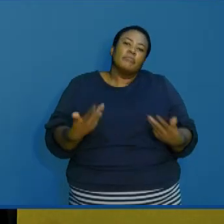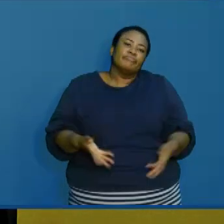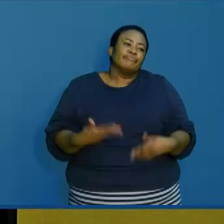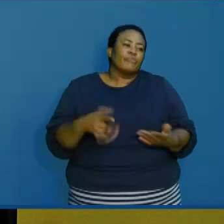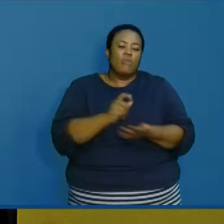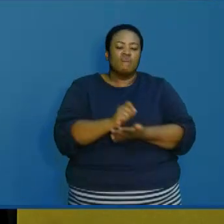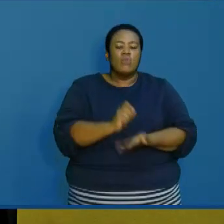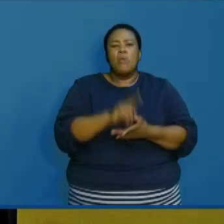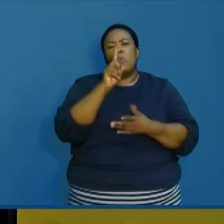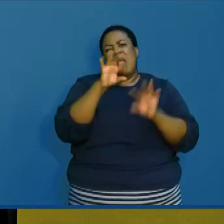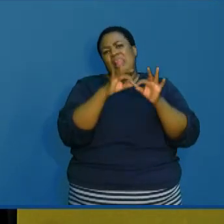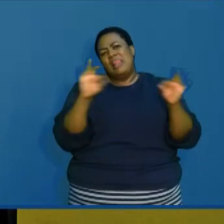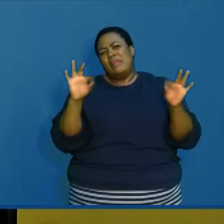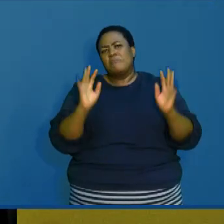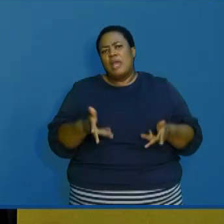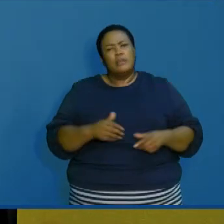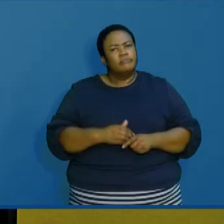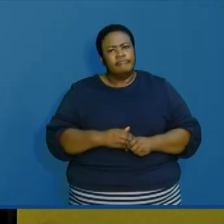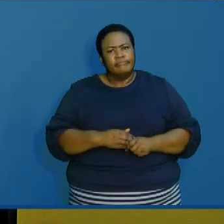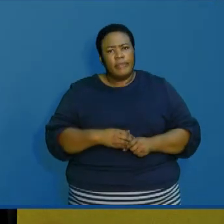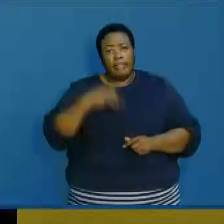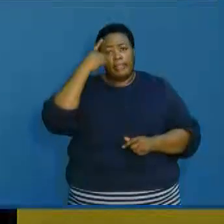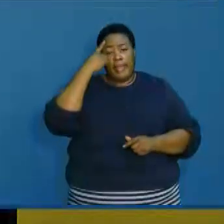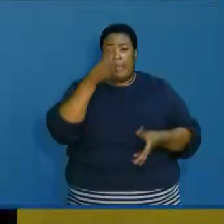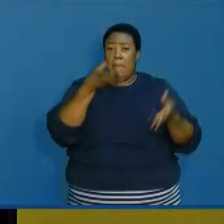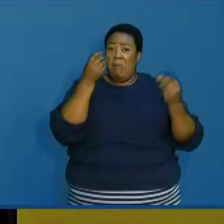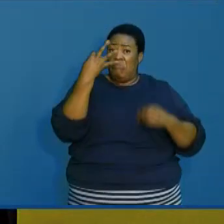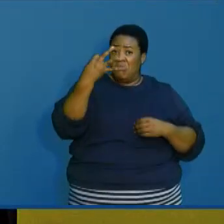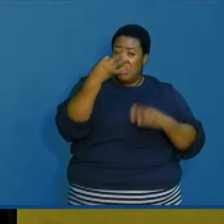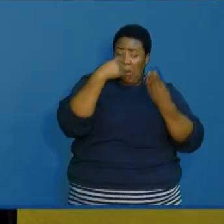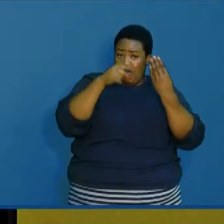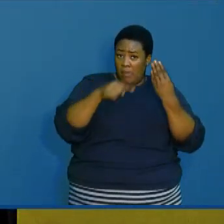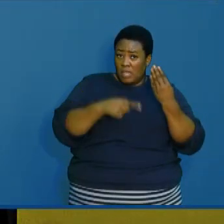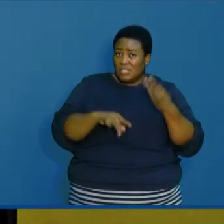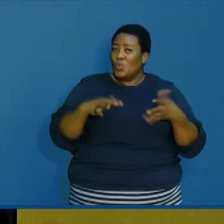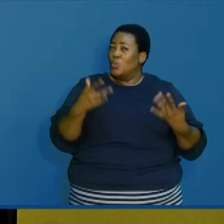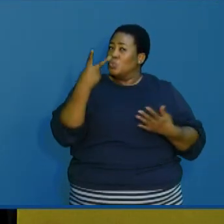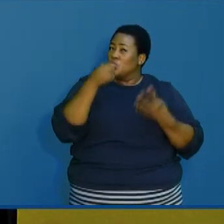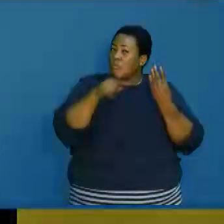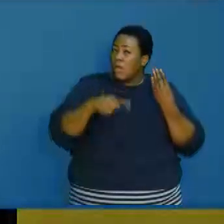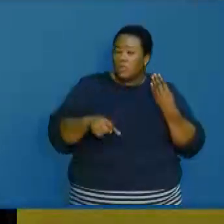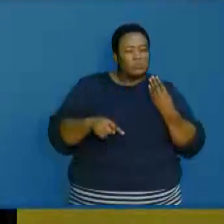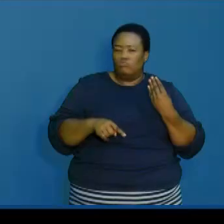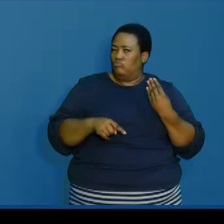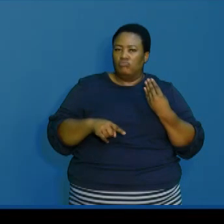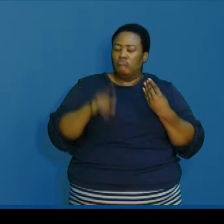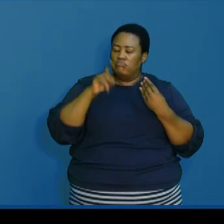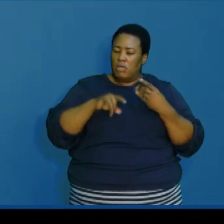of one line and believe that you will be given 3 marks or 2 marks for that matter.